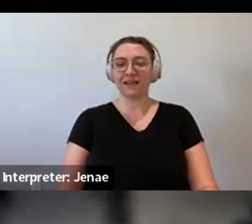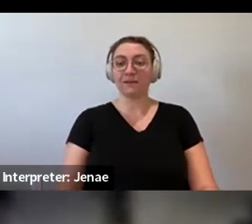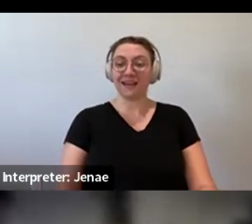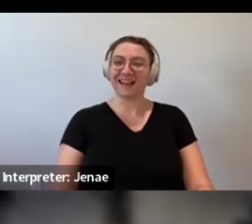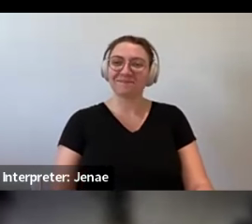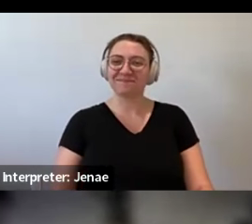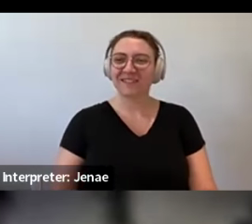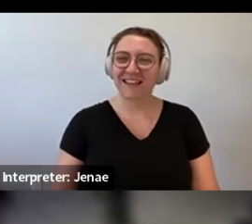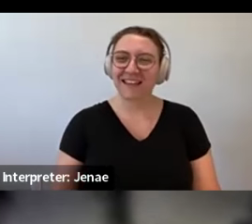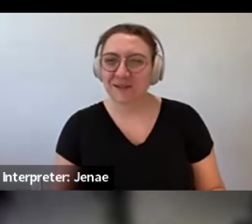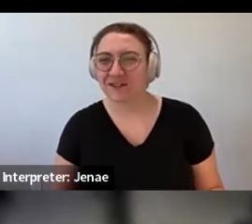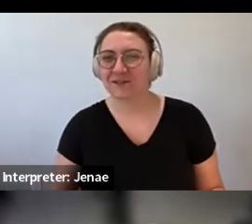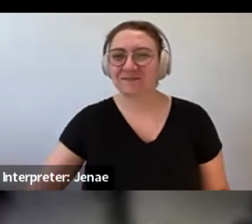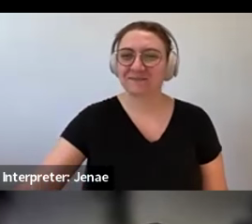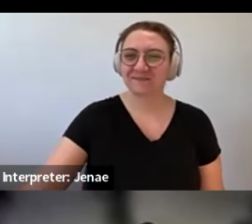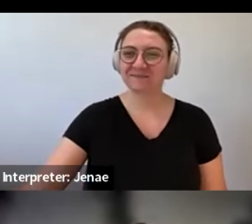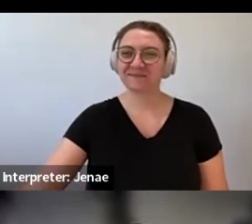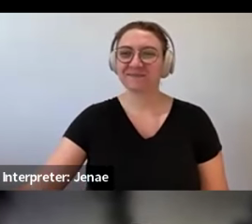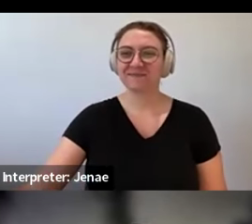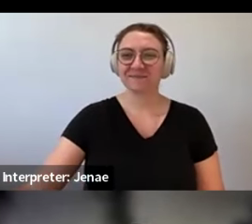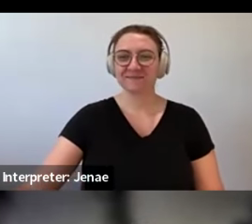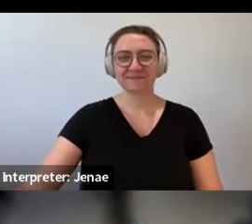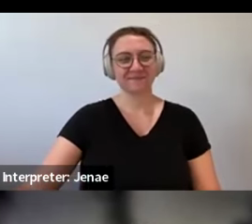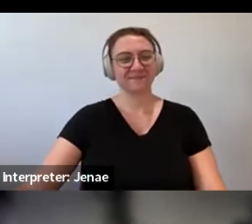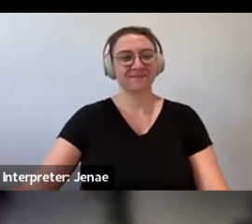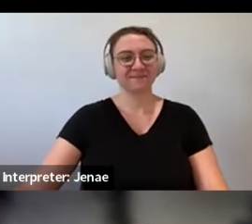emotion, timing, and meaning. Thank you so much.